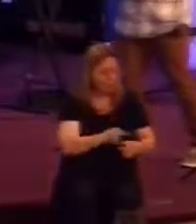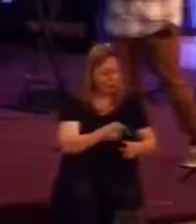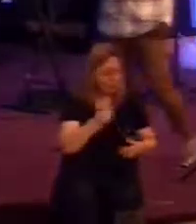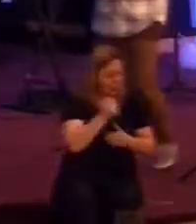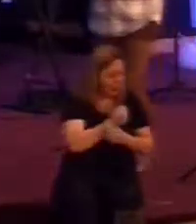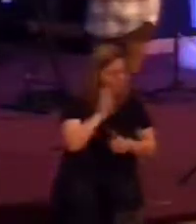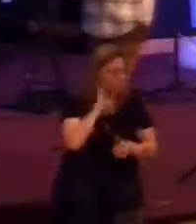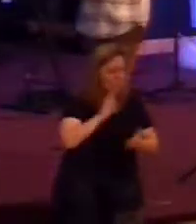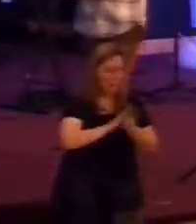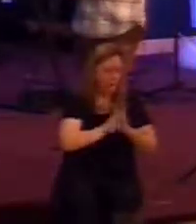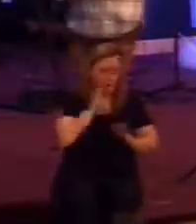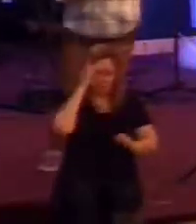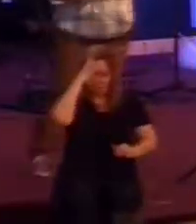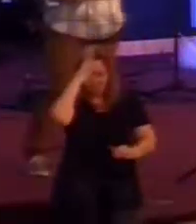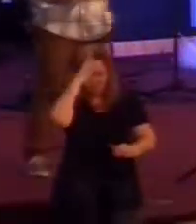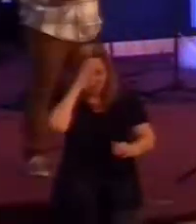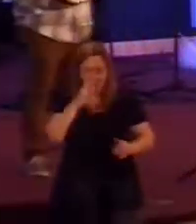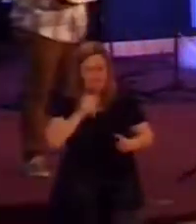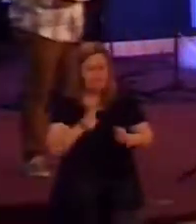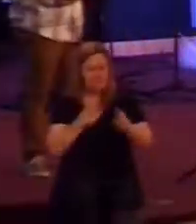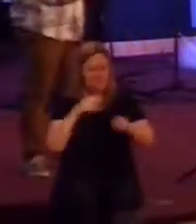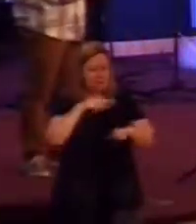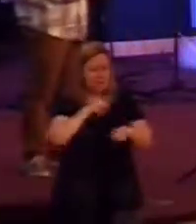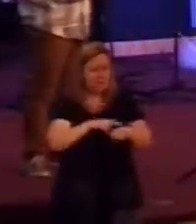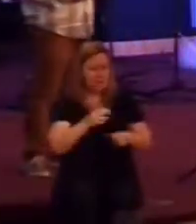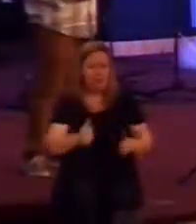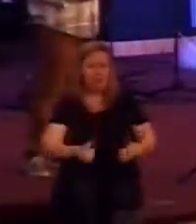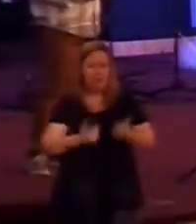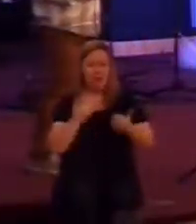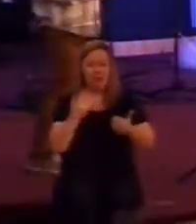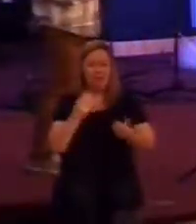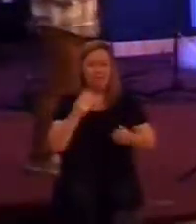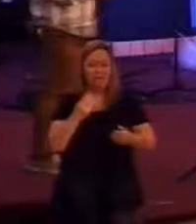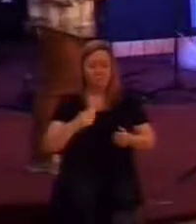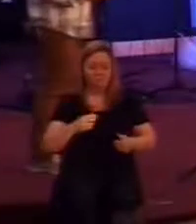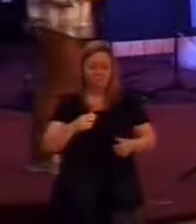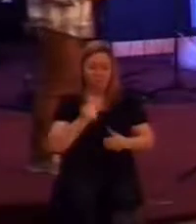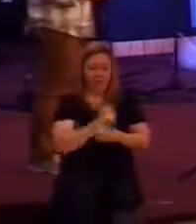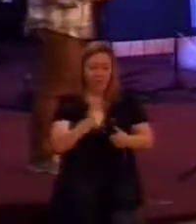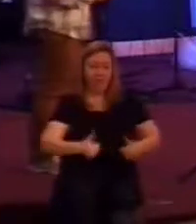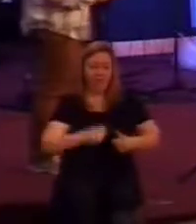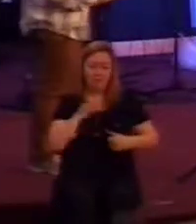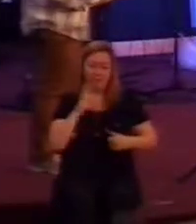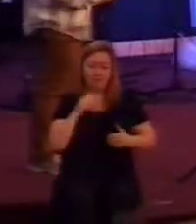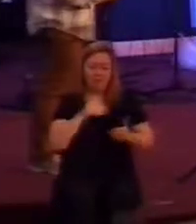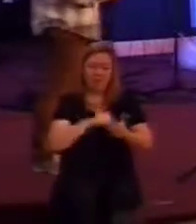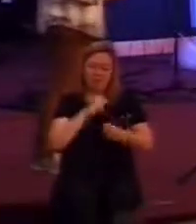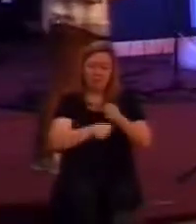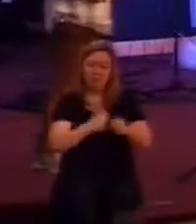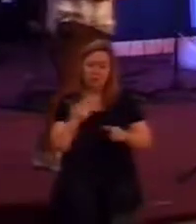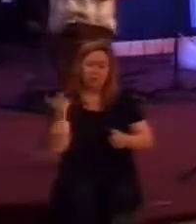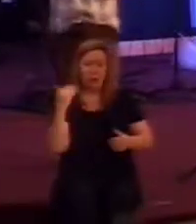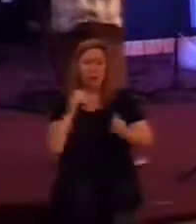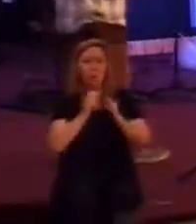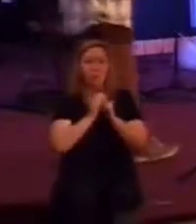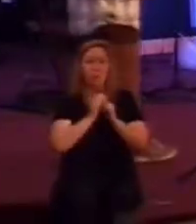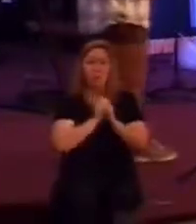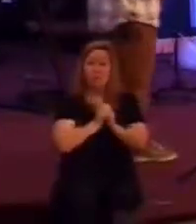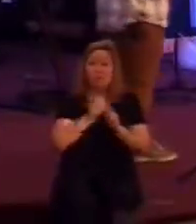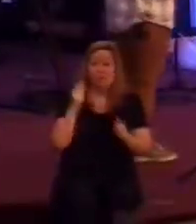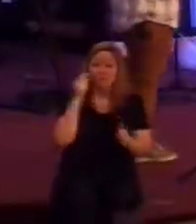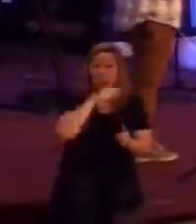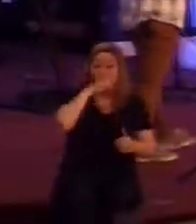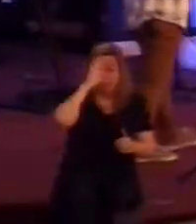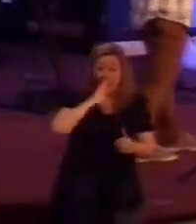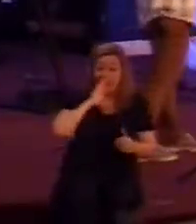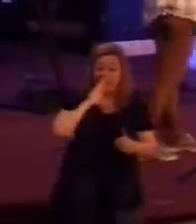many nations. Abraham lived about 4,000 years ago in the land of Ur. He was a moon worshiper. He worshiped this false god. And God